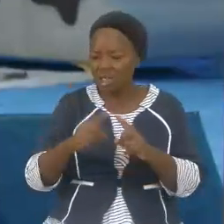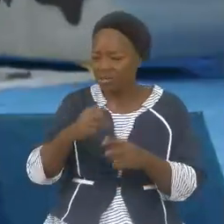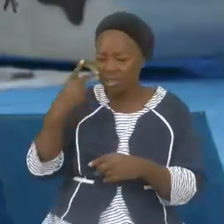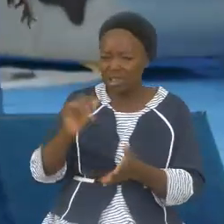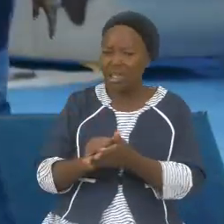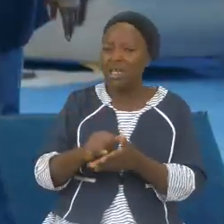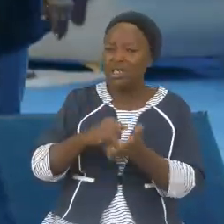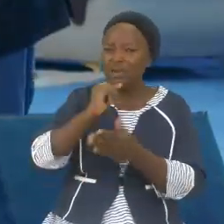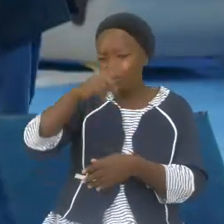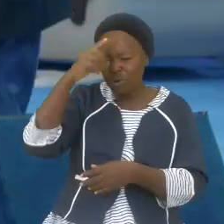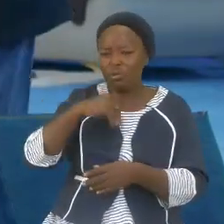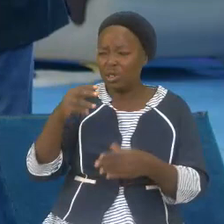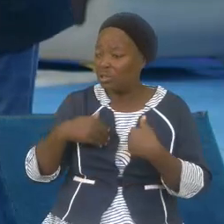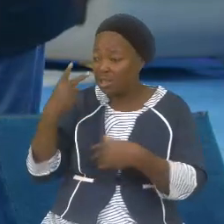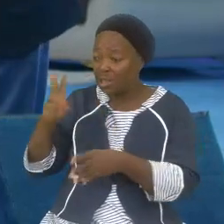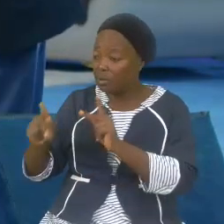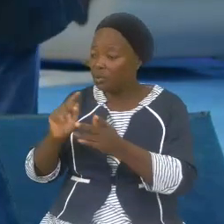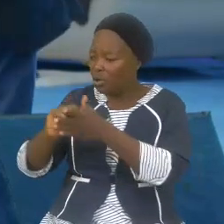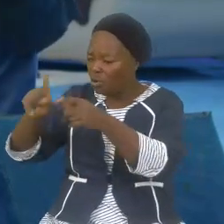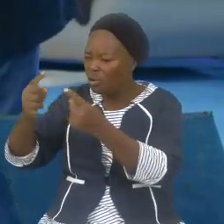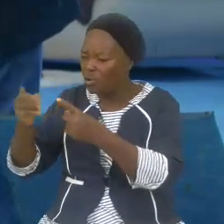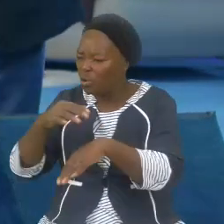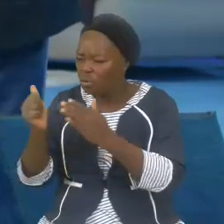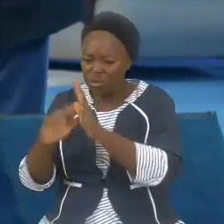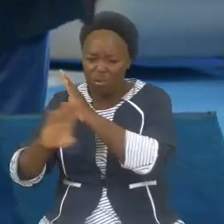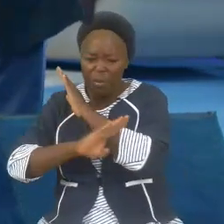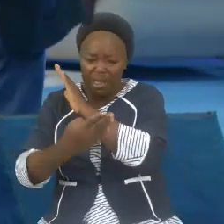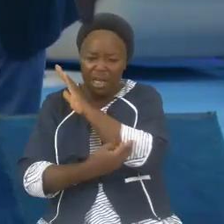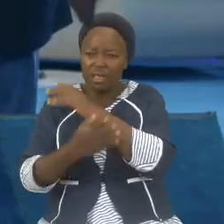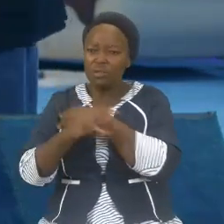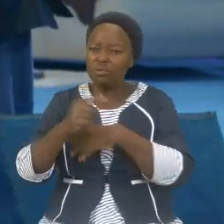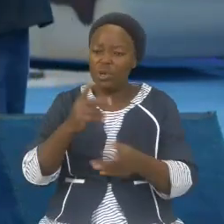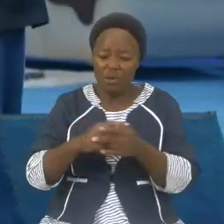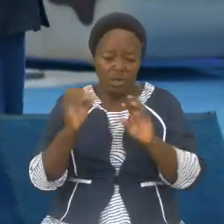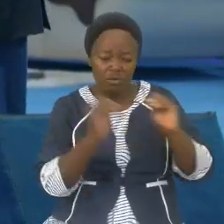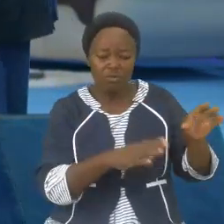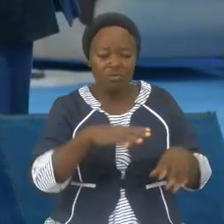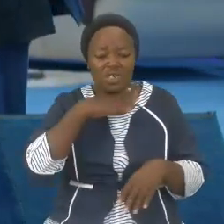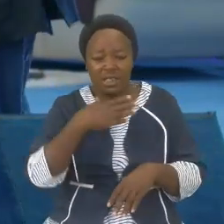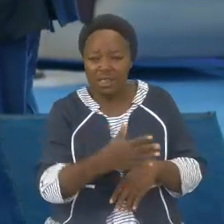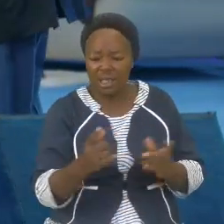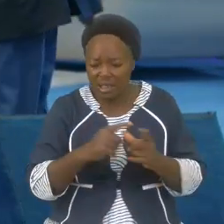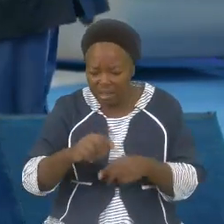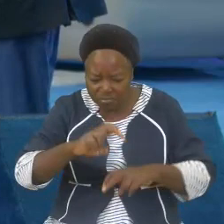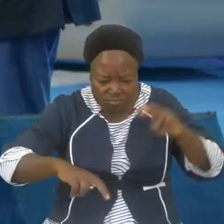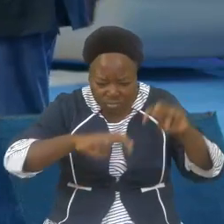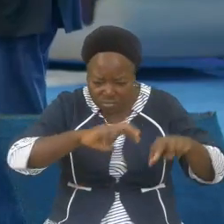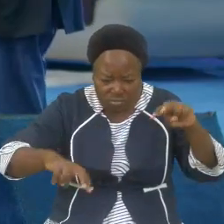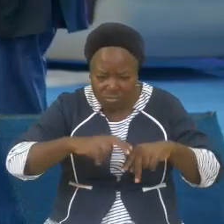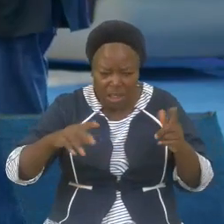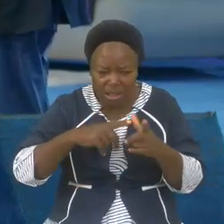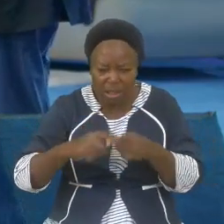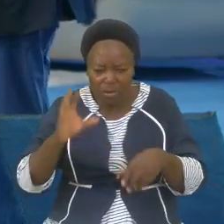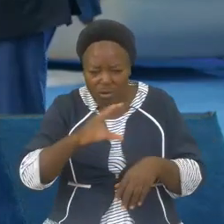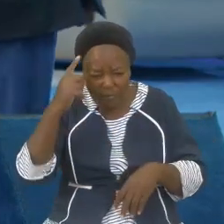to the refuse areas and they're trying to pick what other people have thrown there? With all the germs and everything, what could